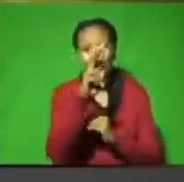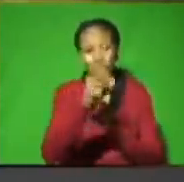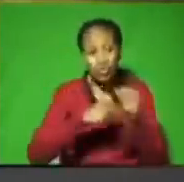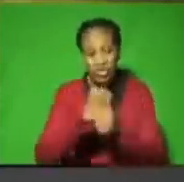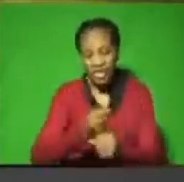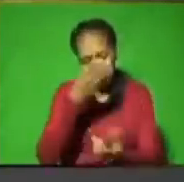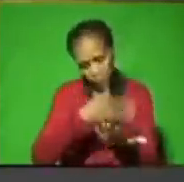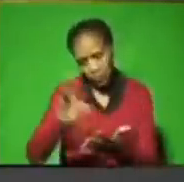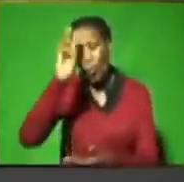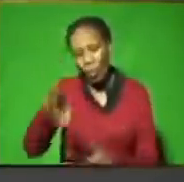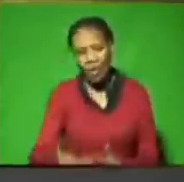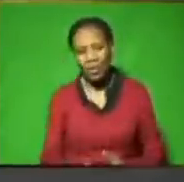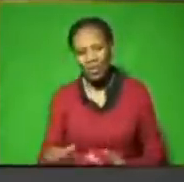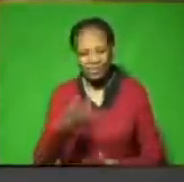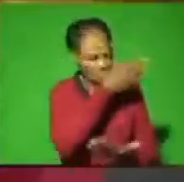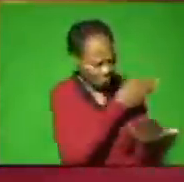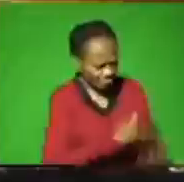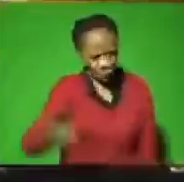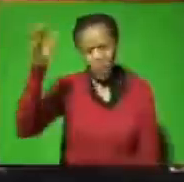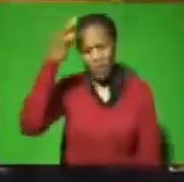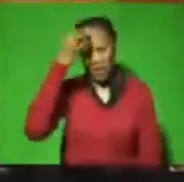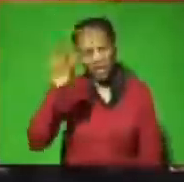Auwe mmuso wa dinonyana auwe.